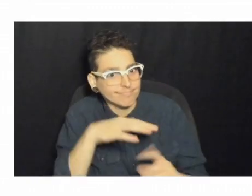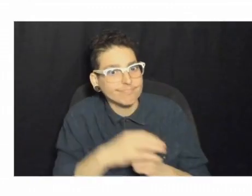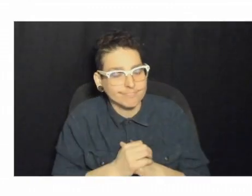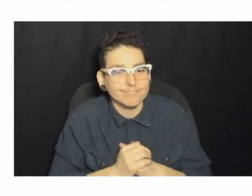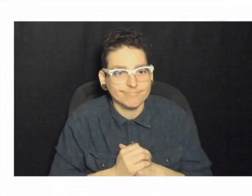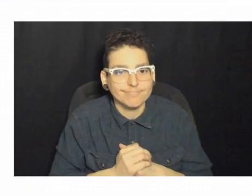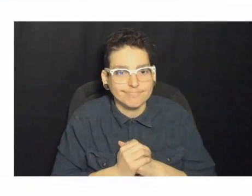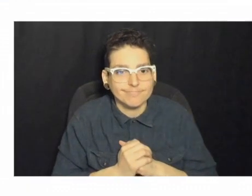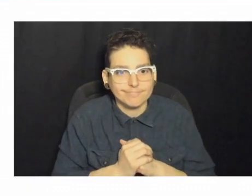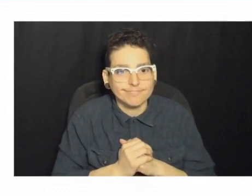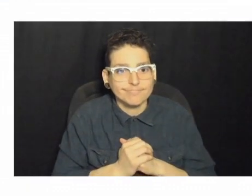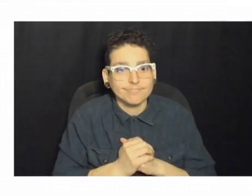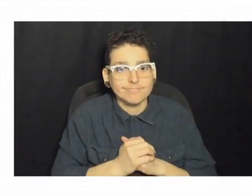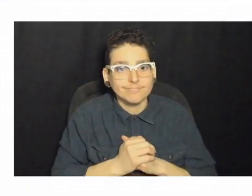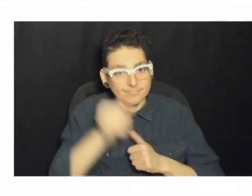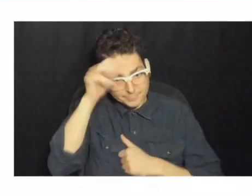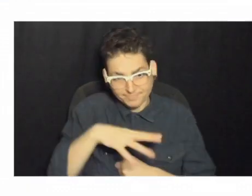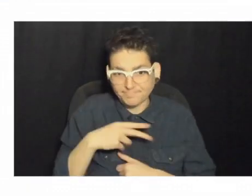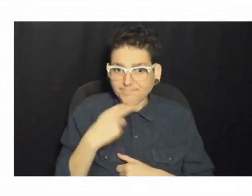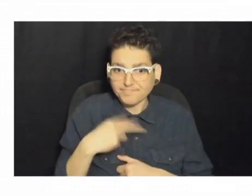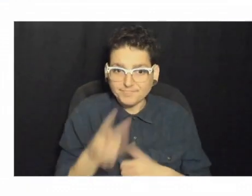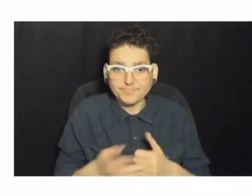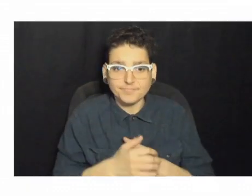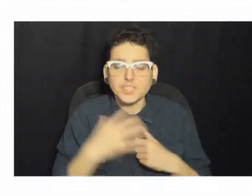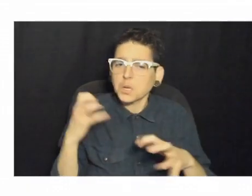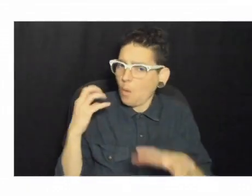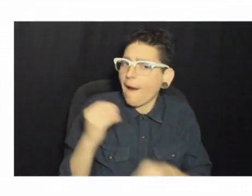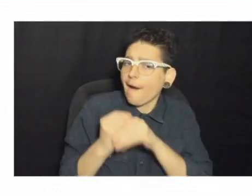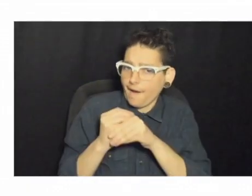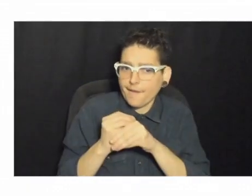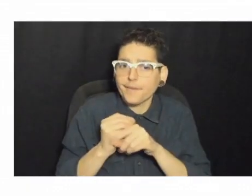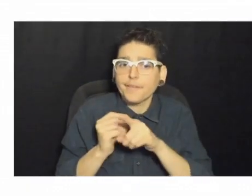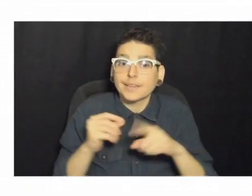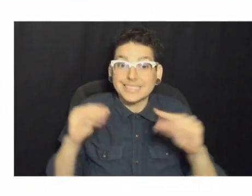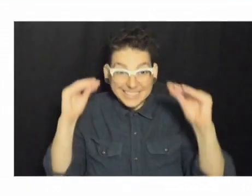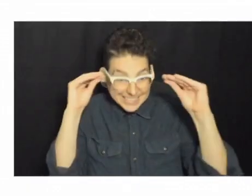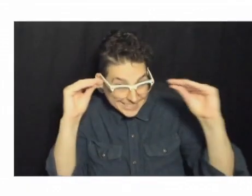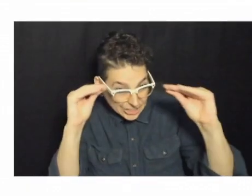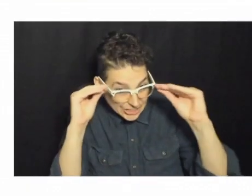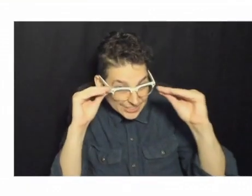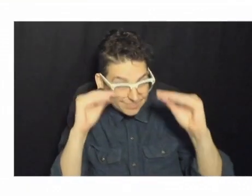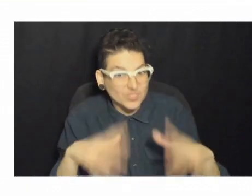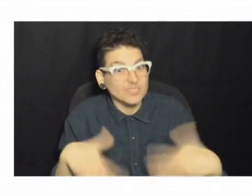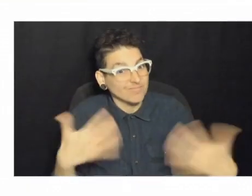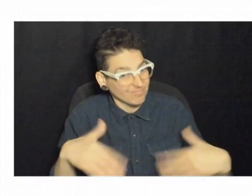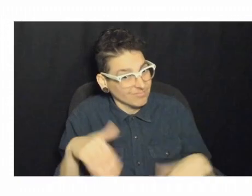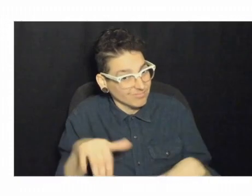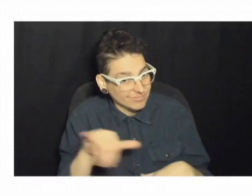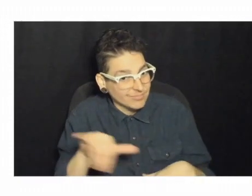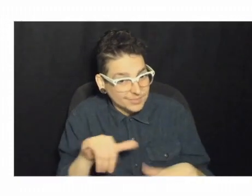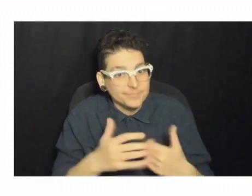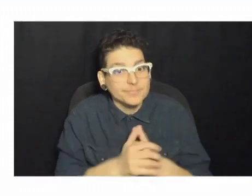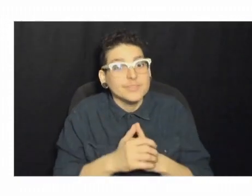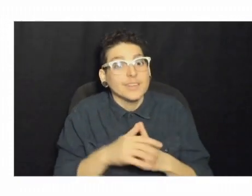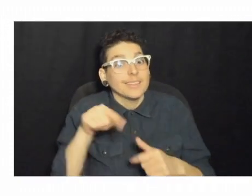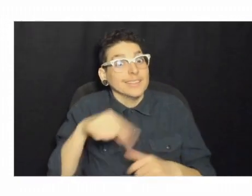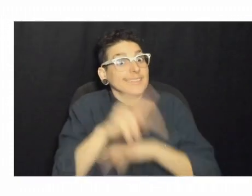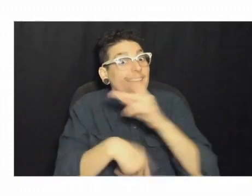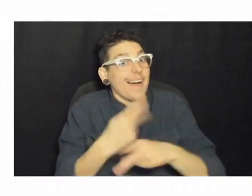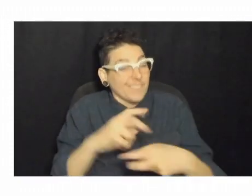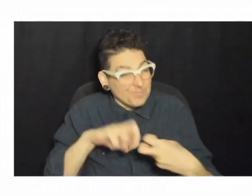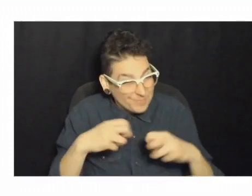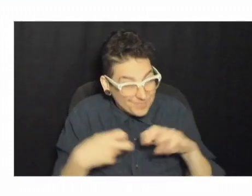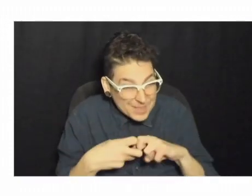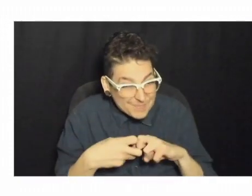for teaching public these kind of issues in public health and public administration and curricula. That's a couple